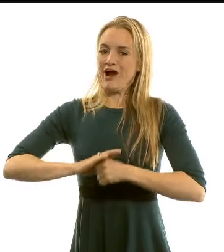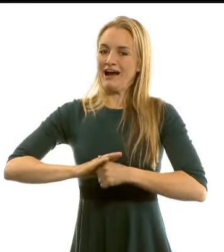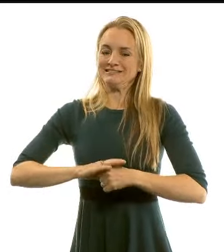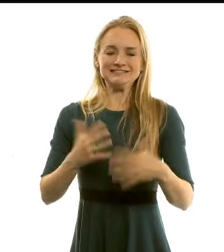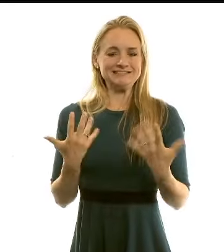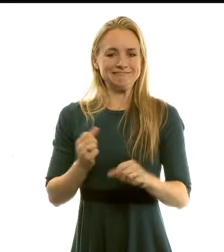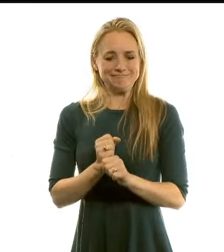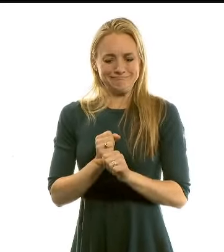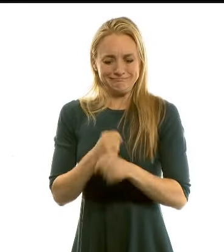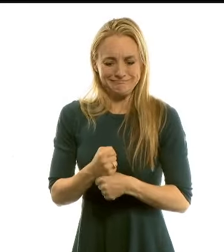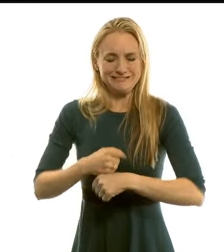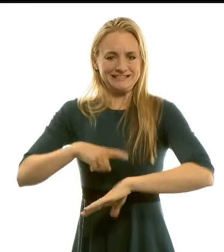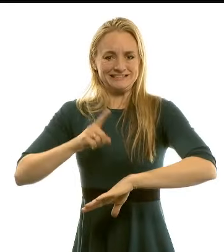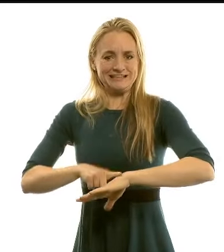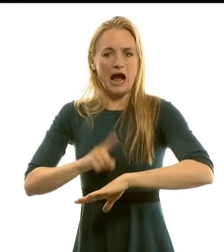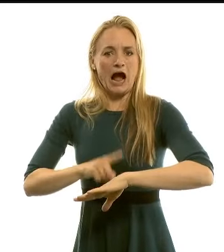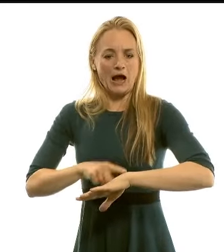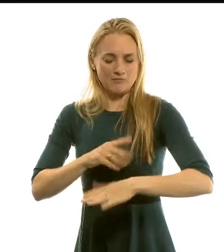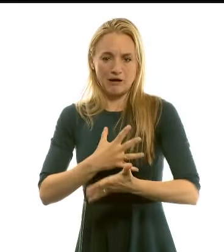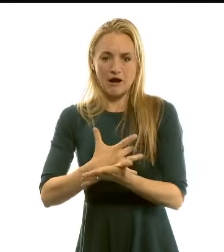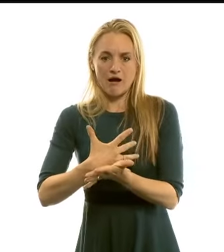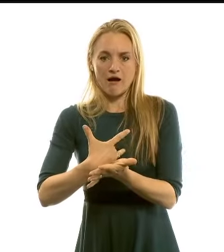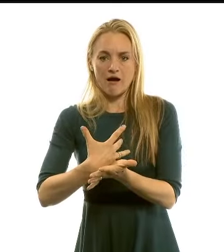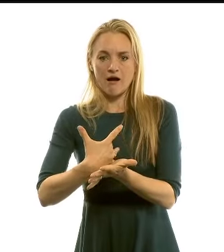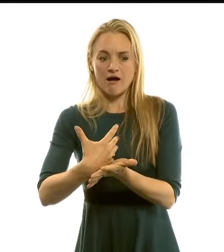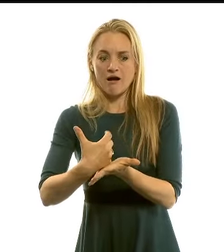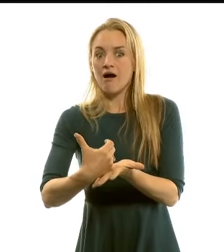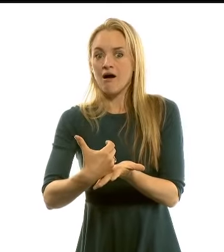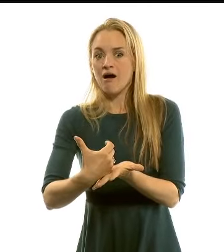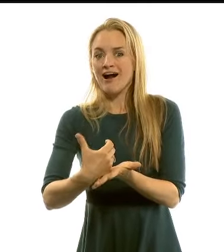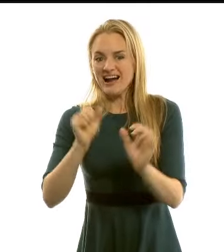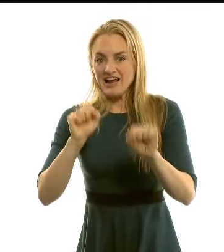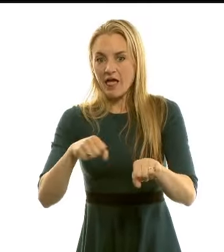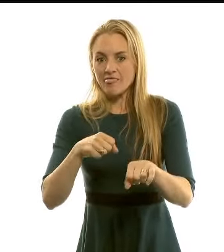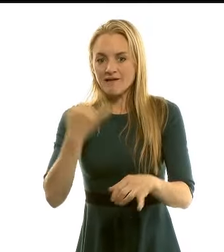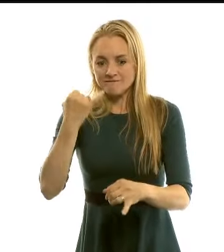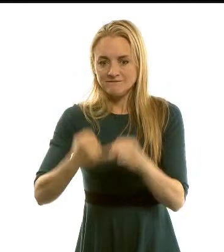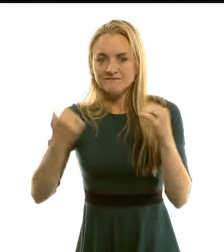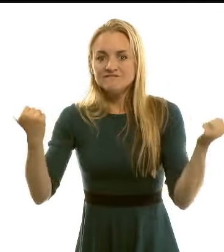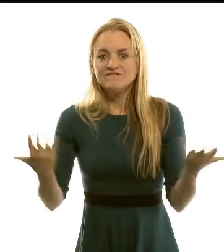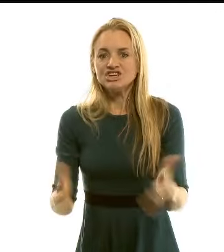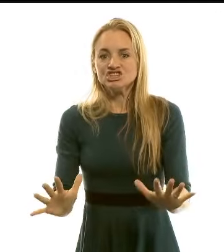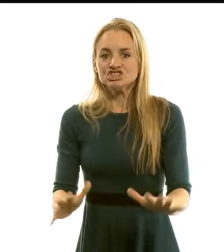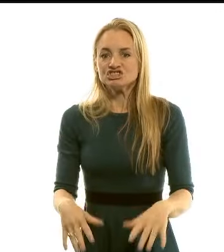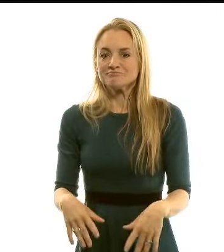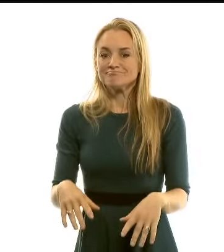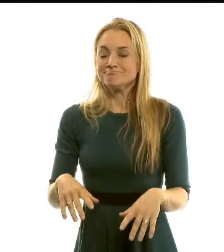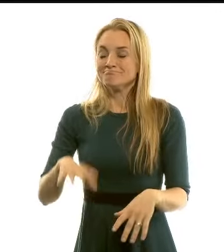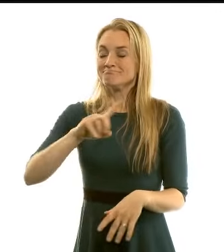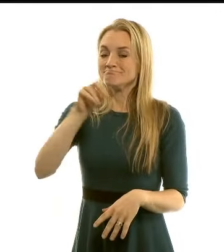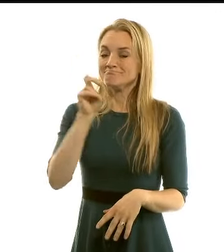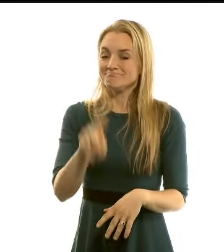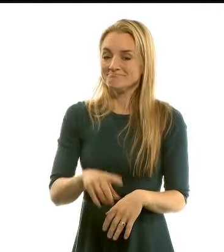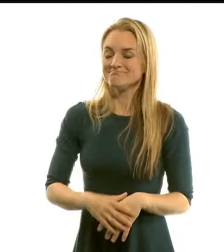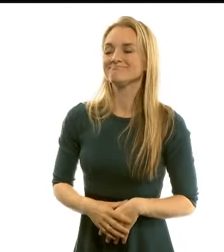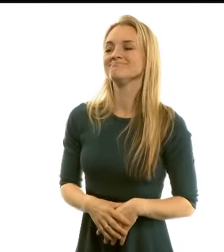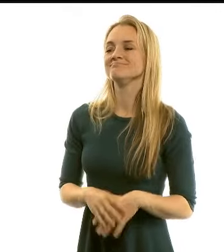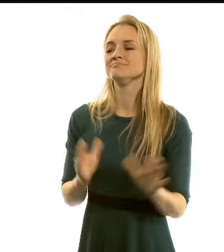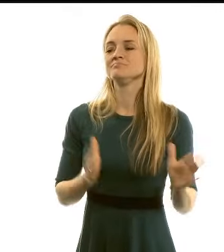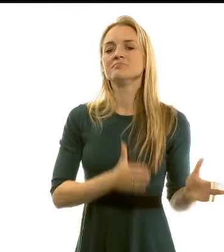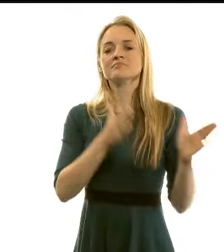Will they manage to complete their mammoth challenge? That is the question. And while challenges are on our minds, two of our incredible